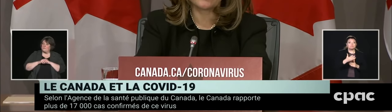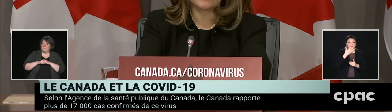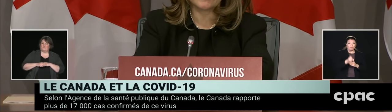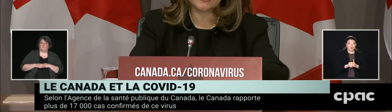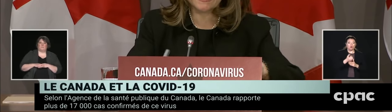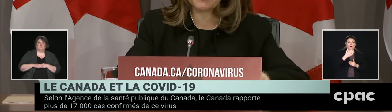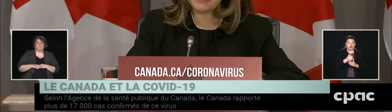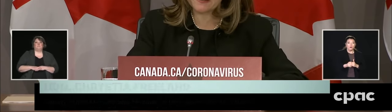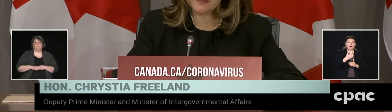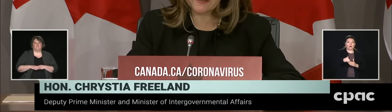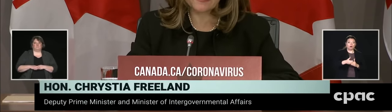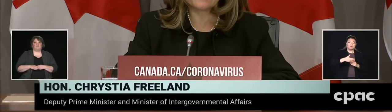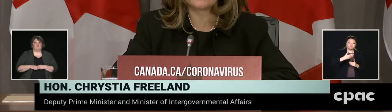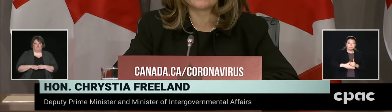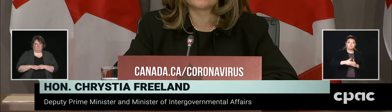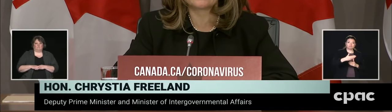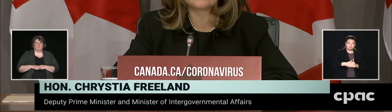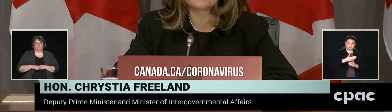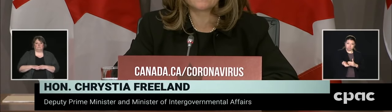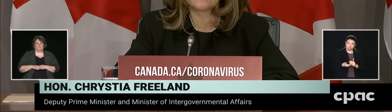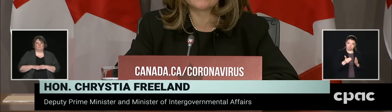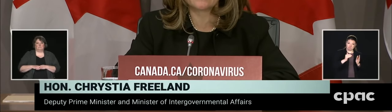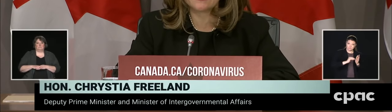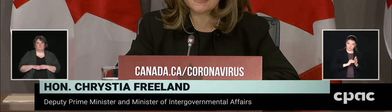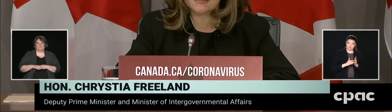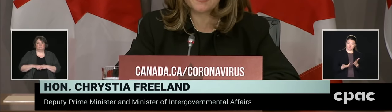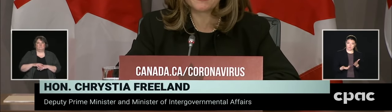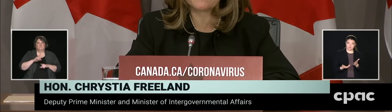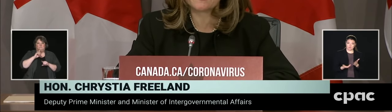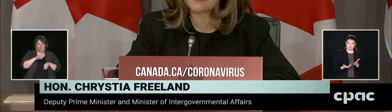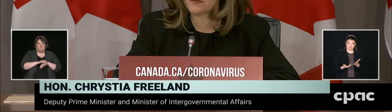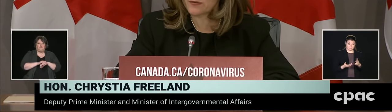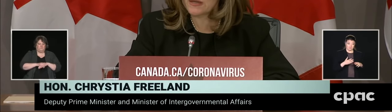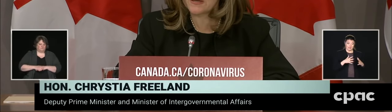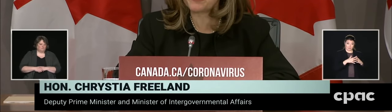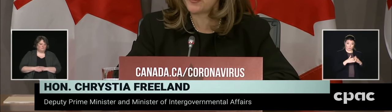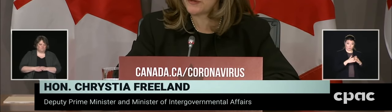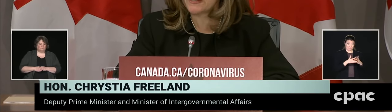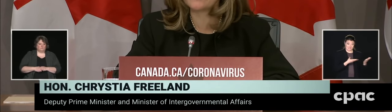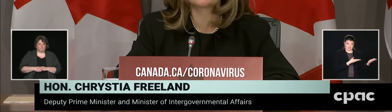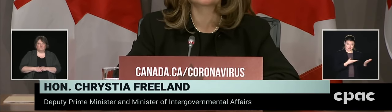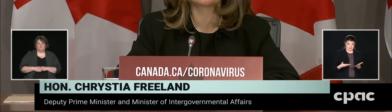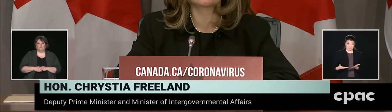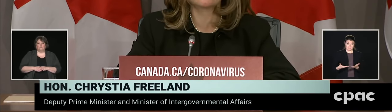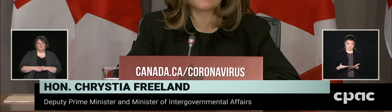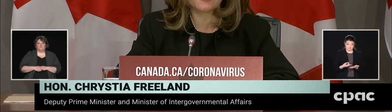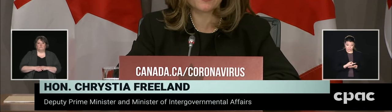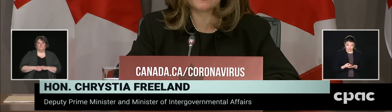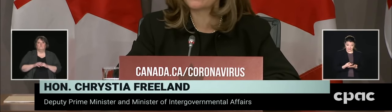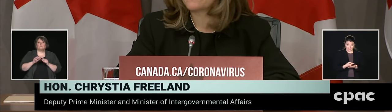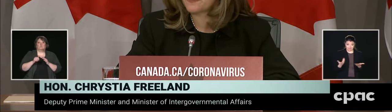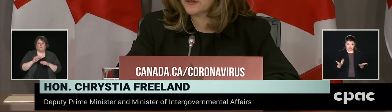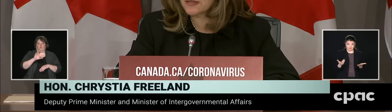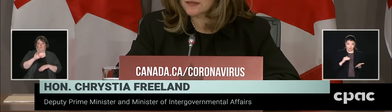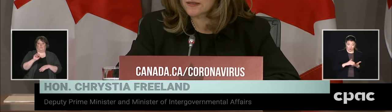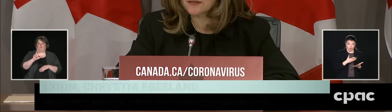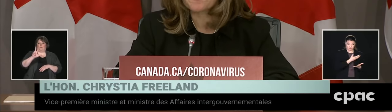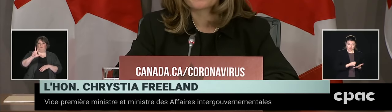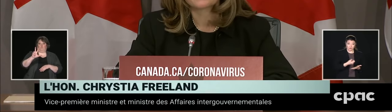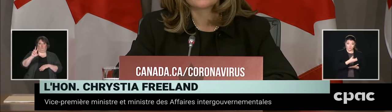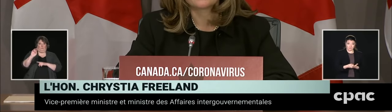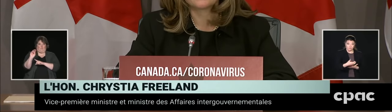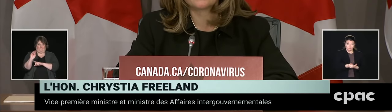So just to be clear, and the statement that 3M put out yesterday was very